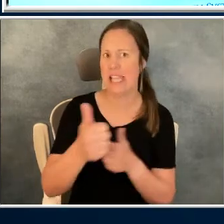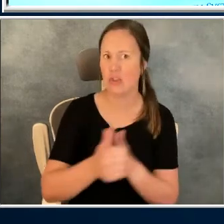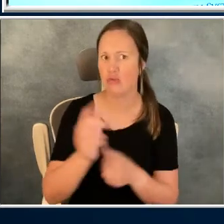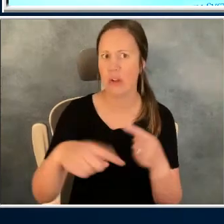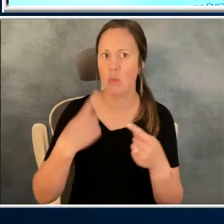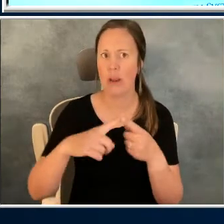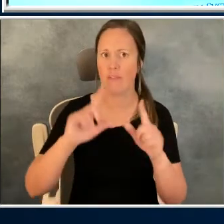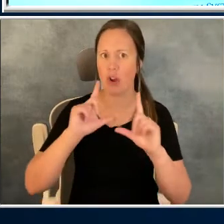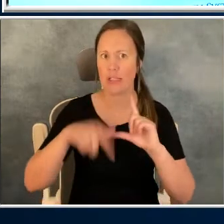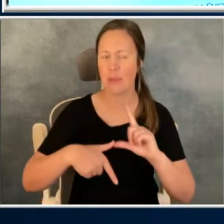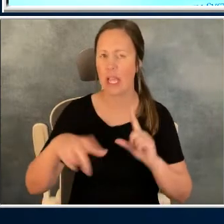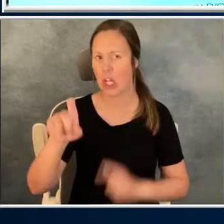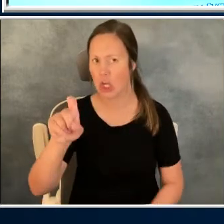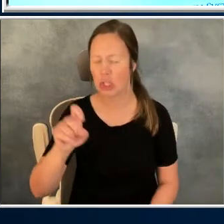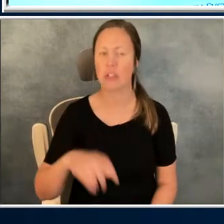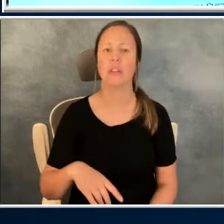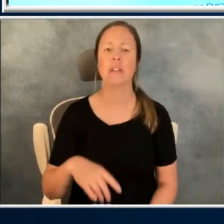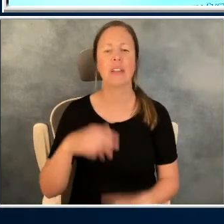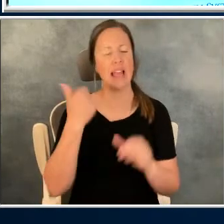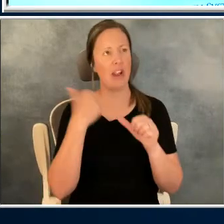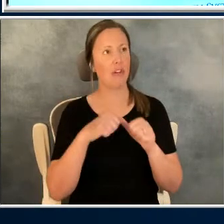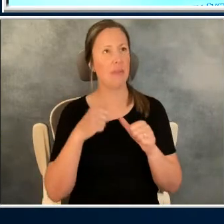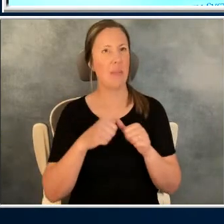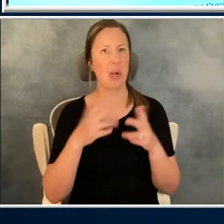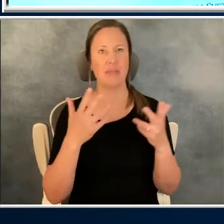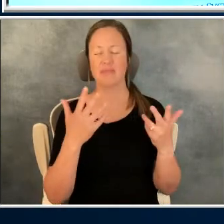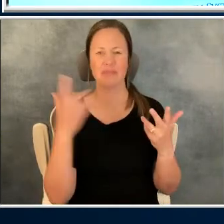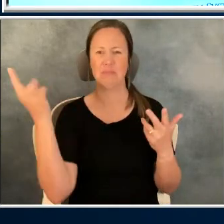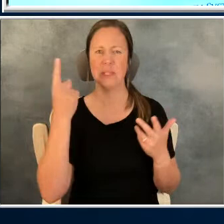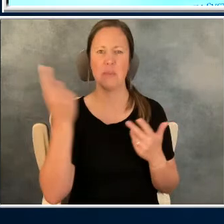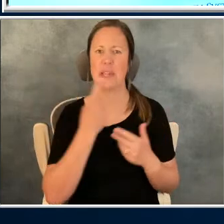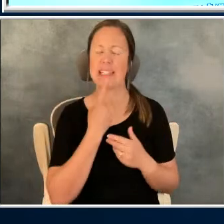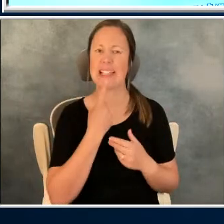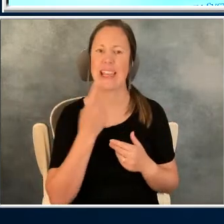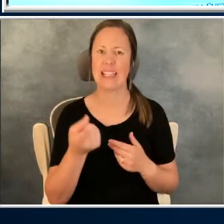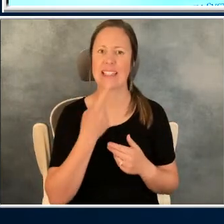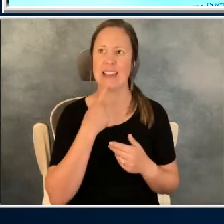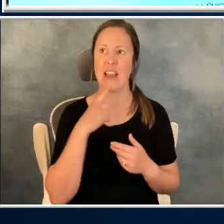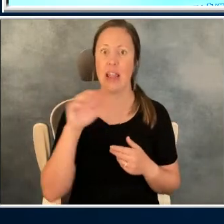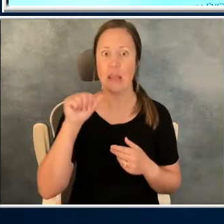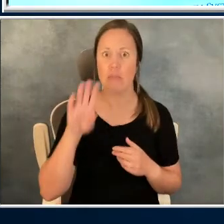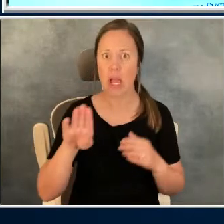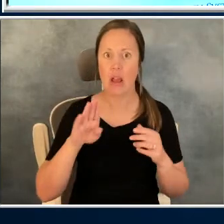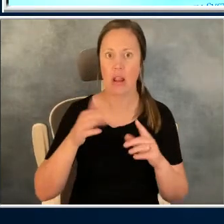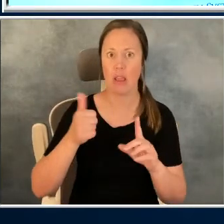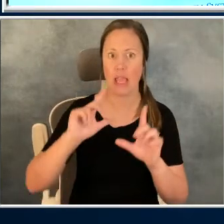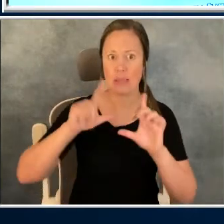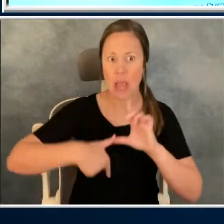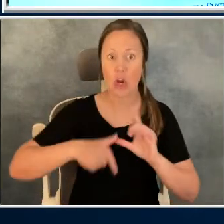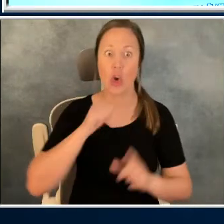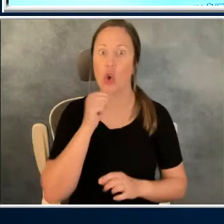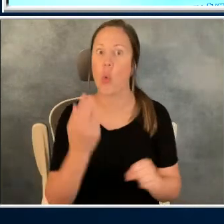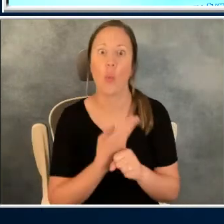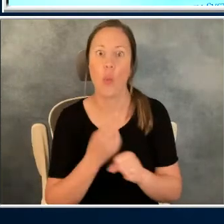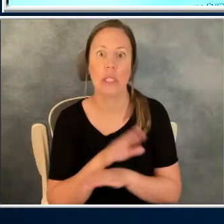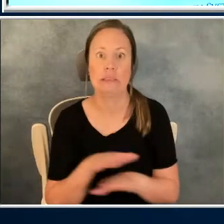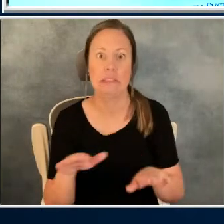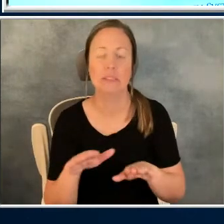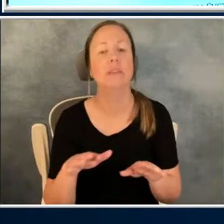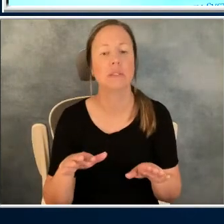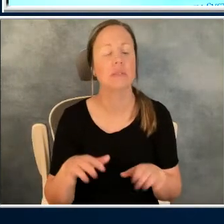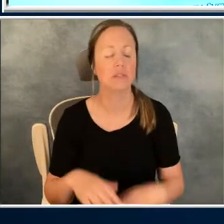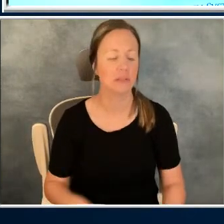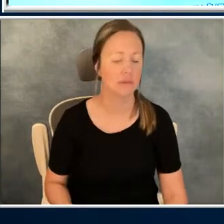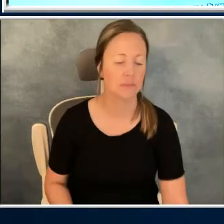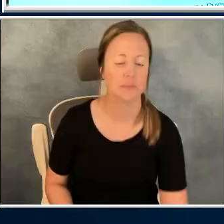remember hearing somewhere in over the years that don't ever take expired antibiotics. Yeah. So I think that's what she's referring to. Yeah, I